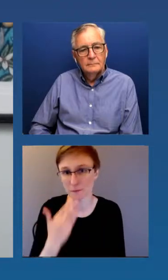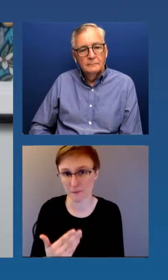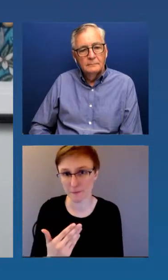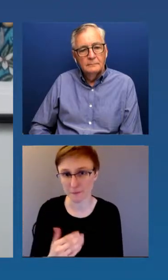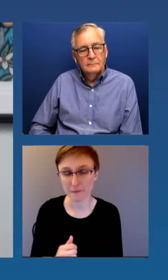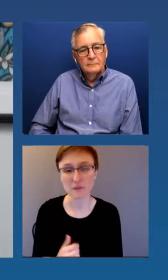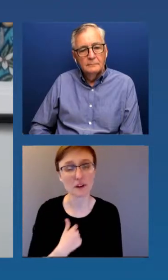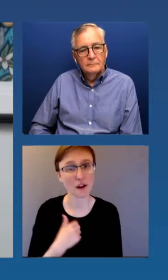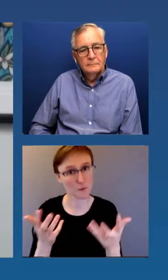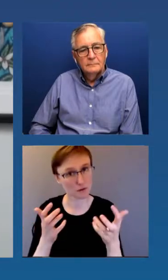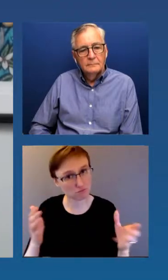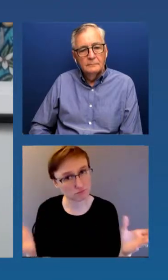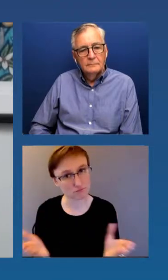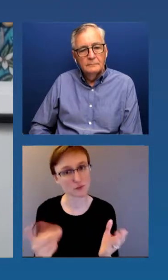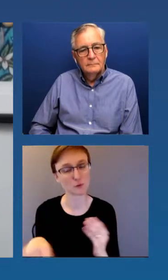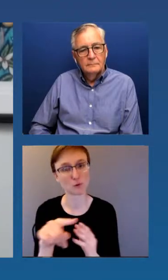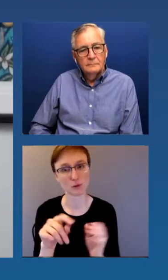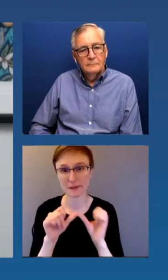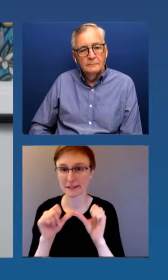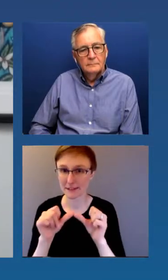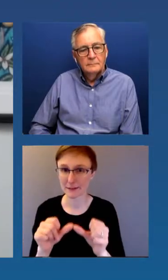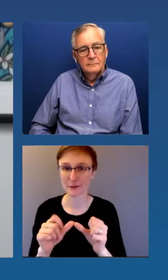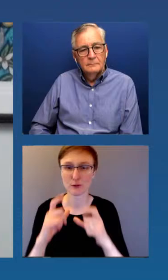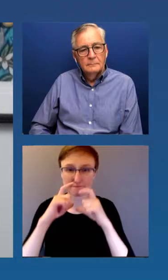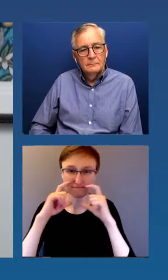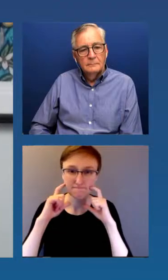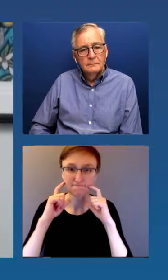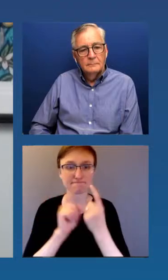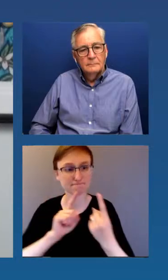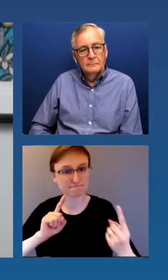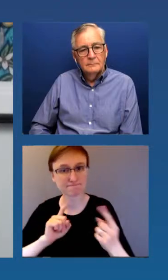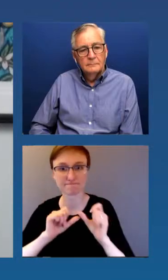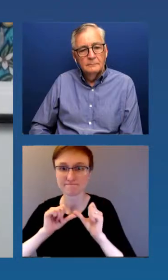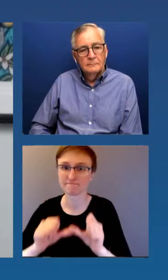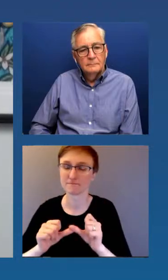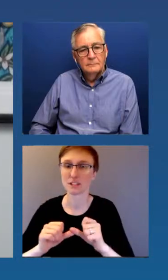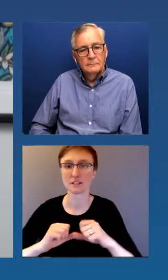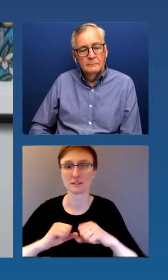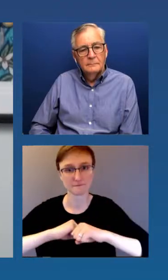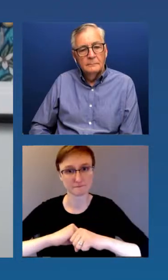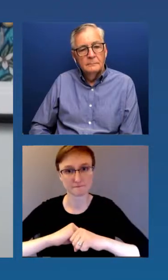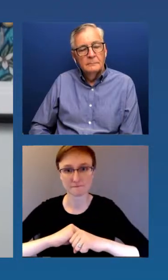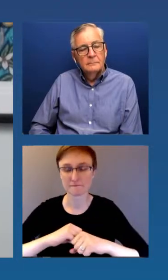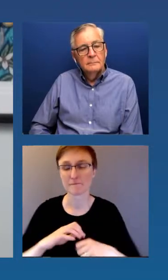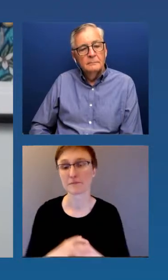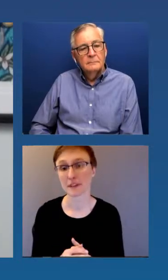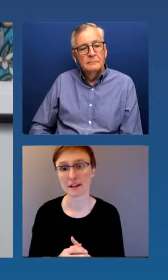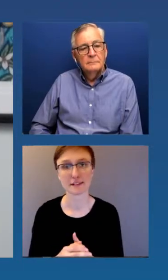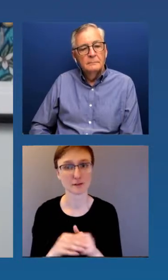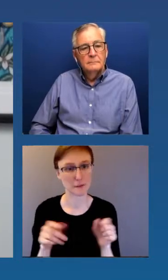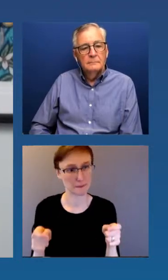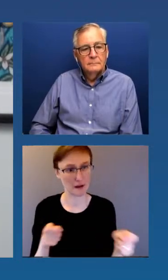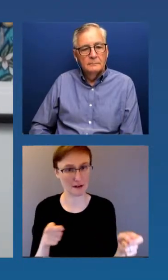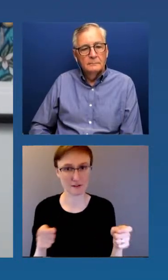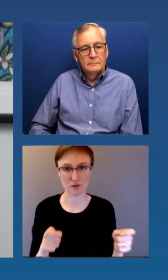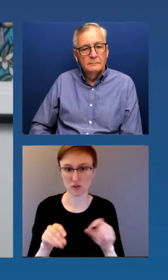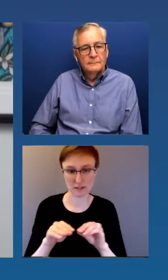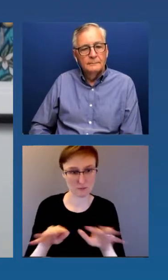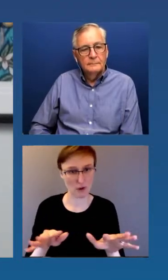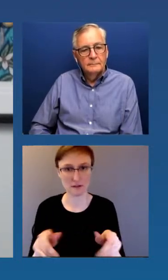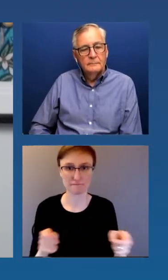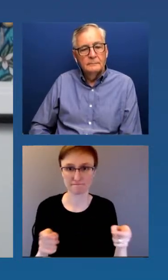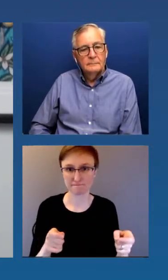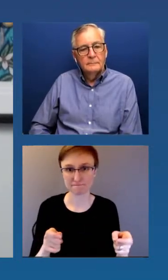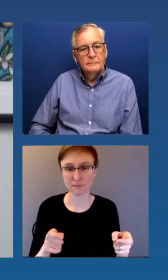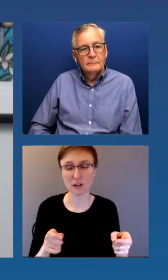to continue doing what they're doing, because it is keeping COVID levels manageable. And we'll evaluate